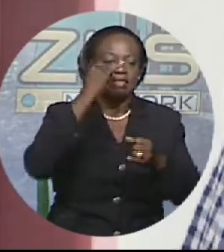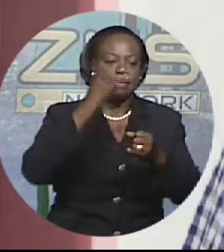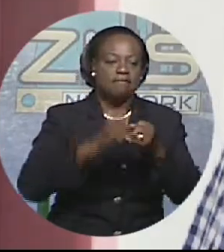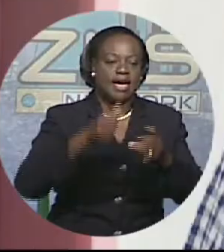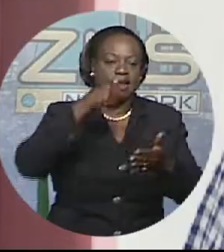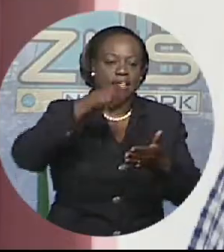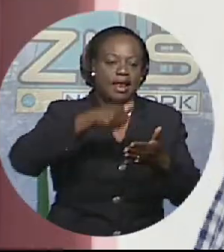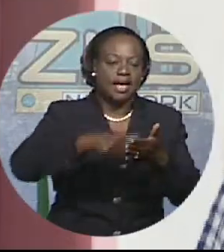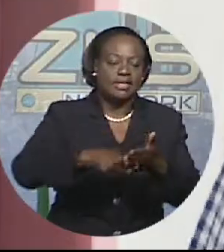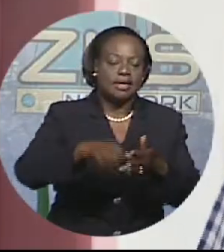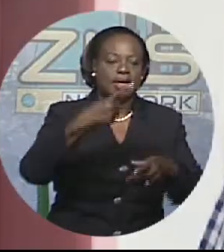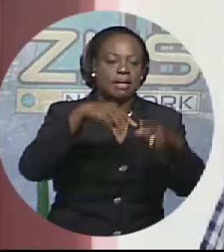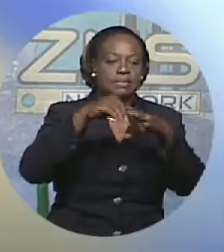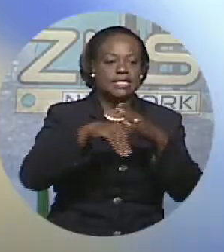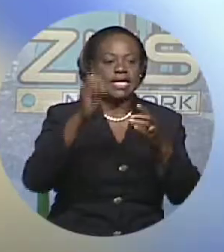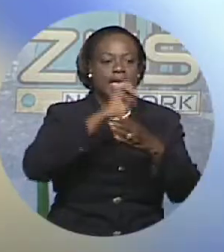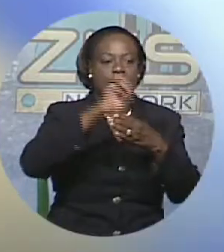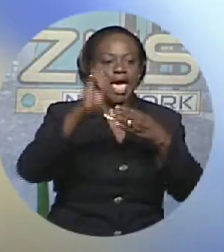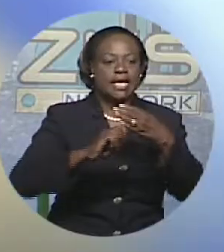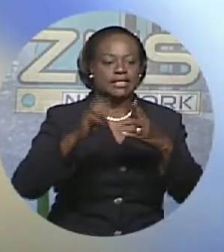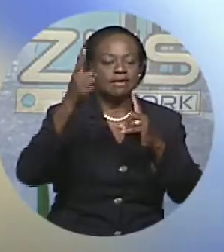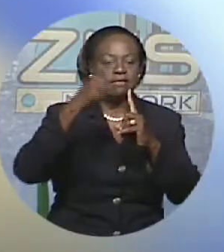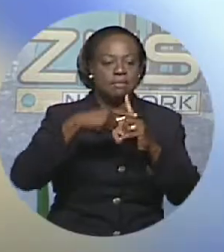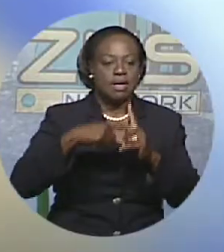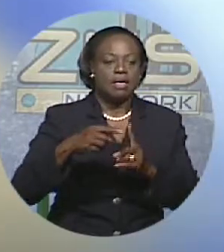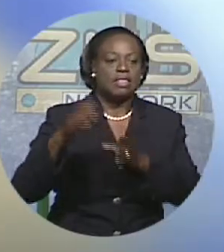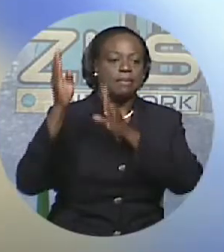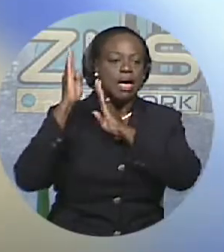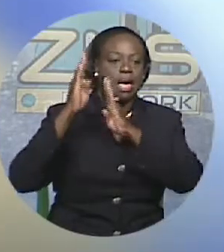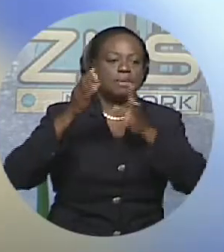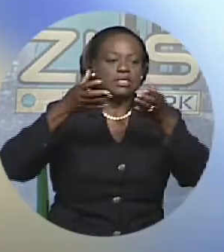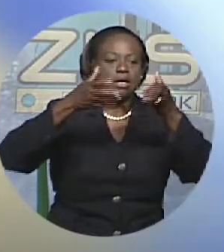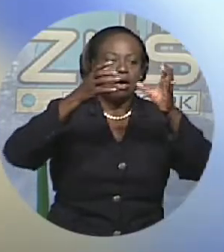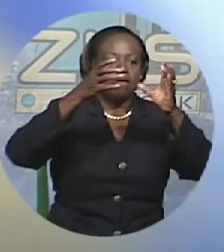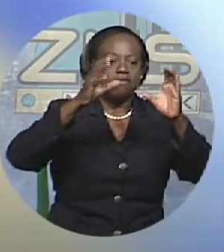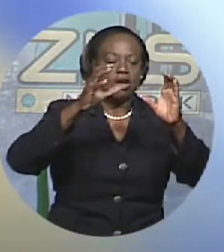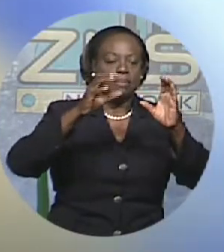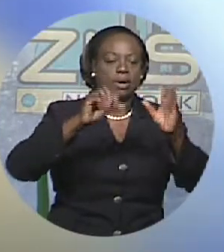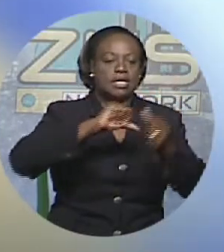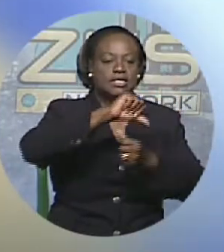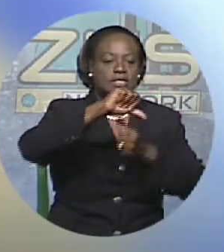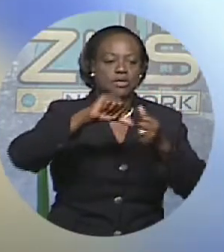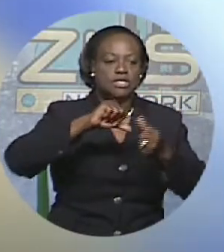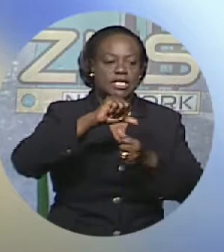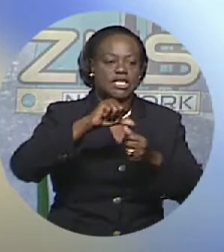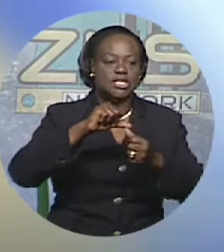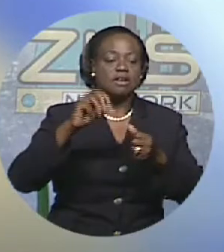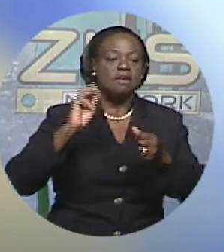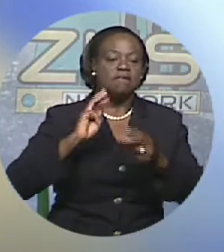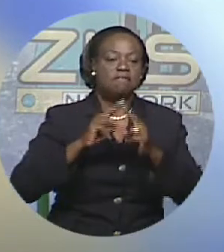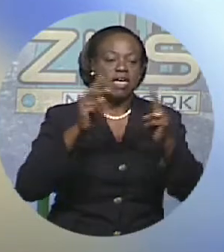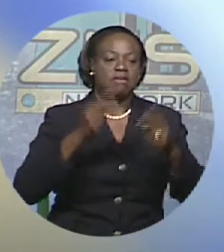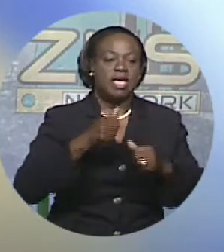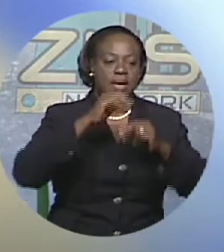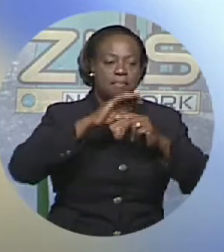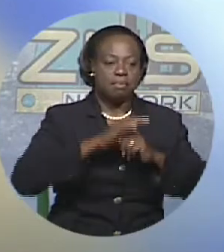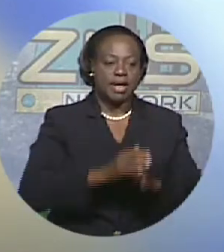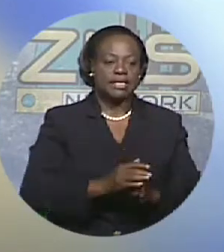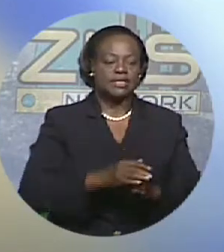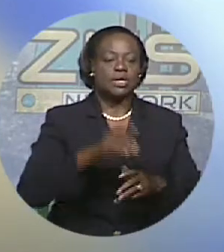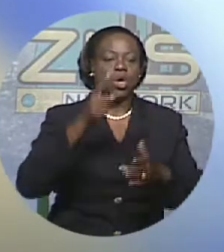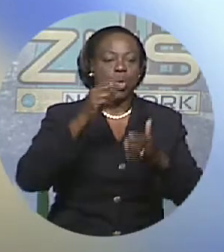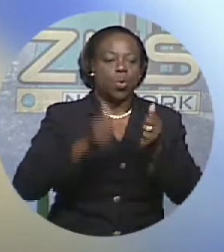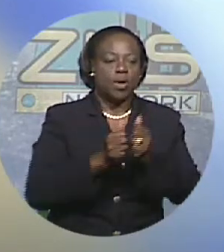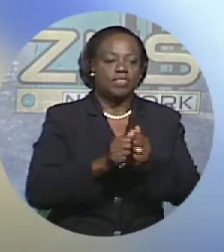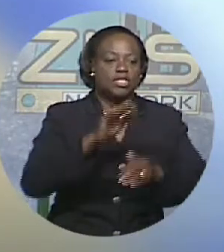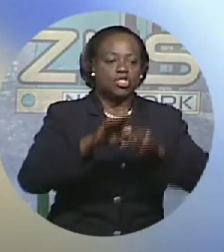letter comes in at the end of the month. The Bahamas Volleyball Federation is very impressed with the strides our men's national team has made over the past